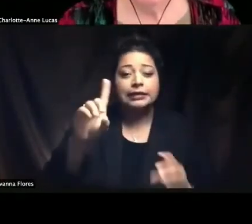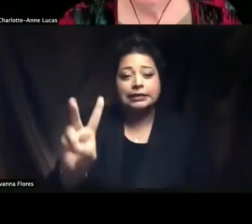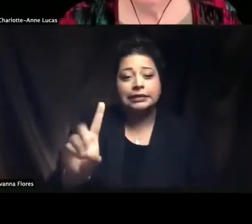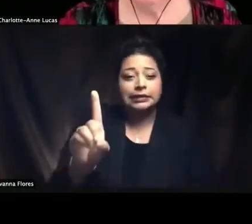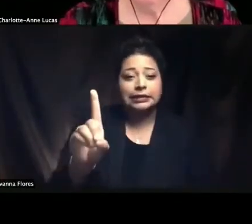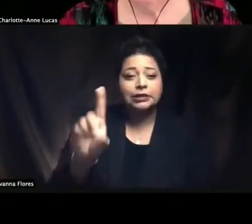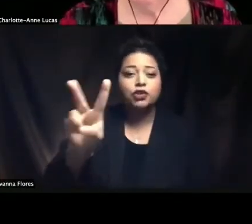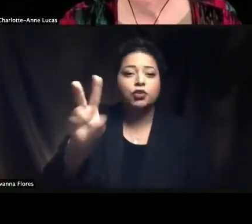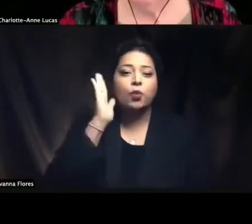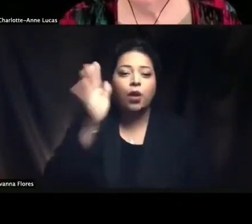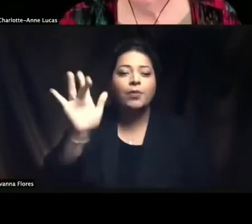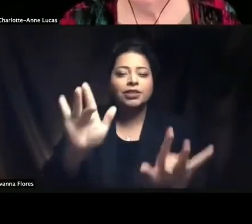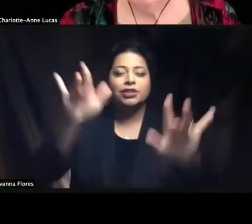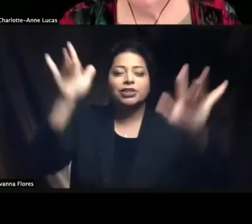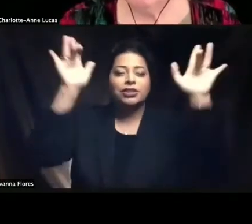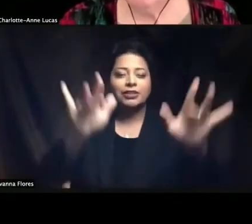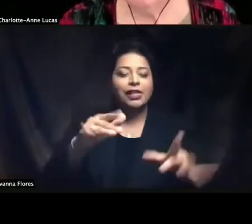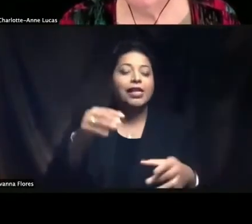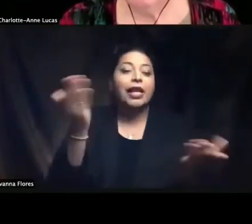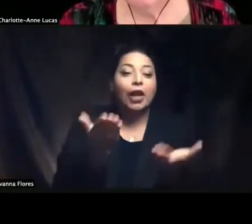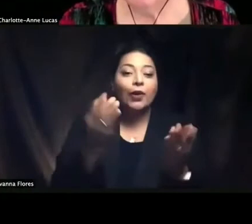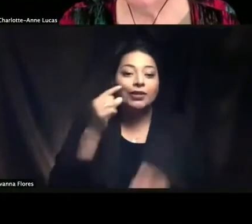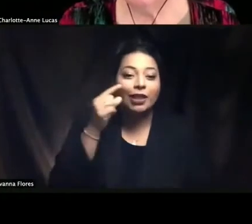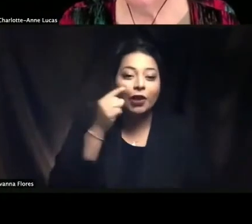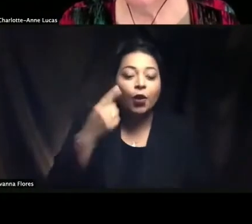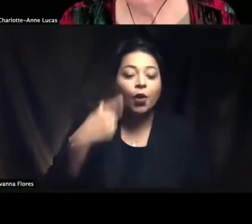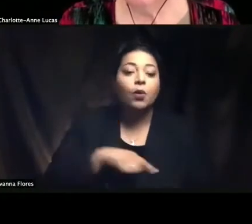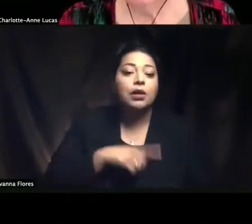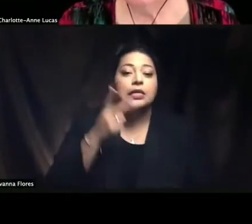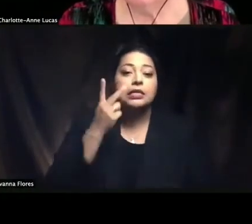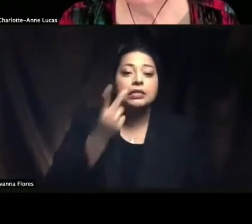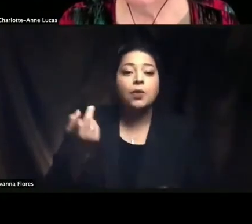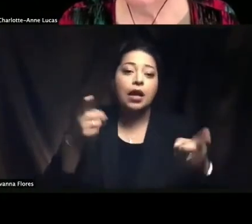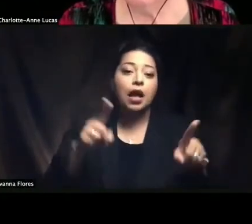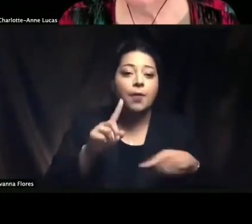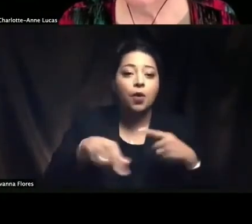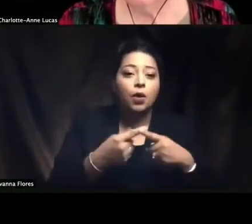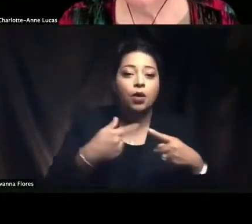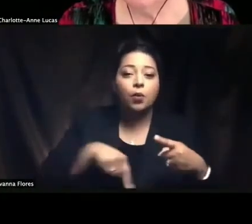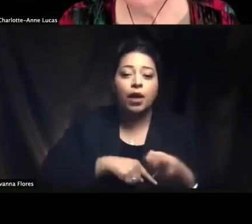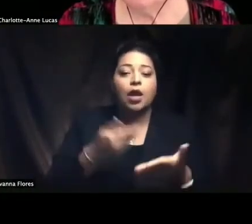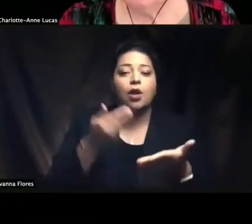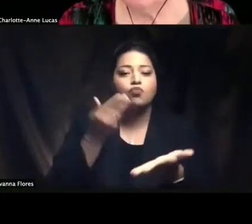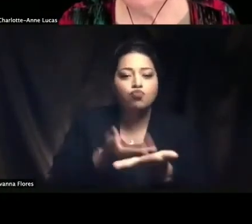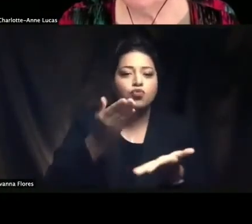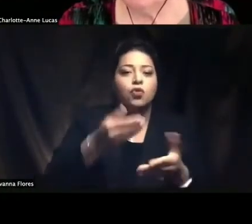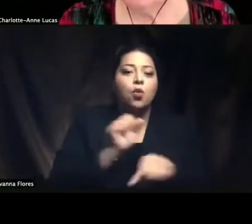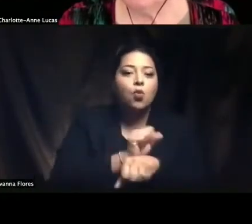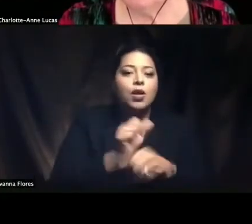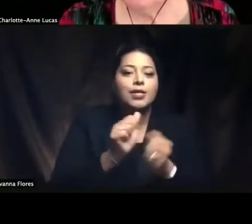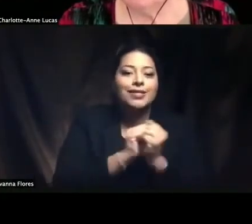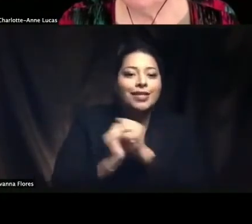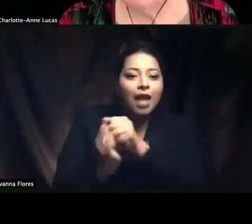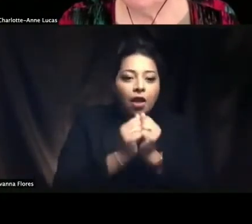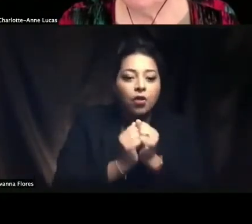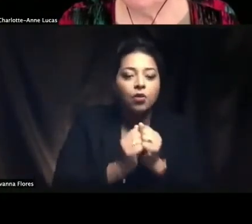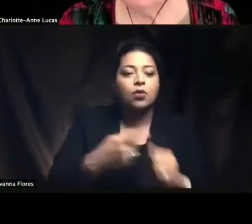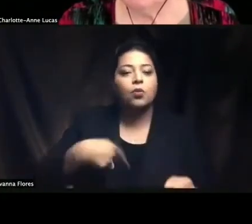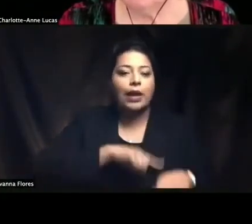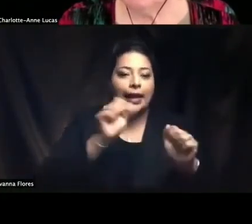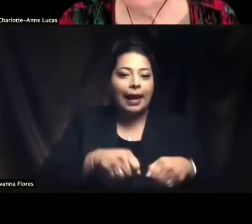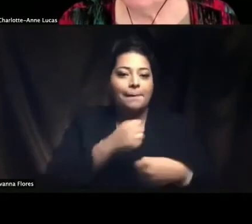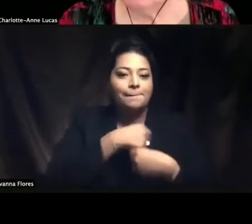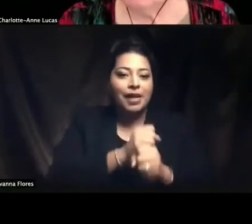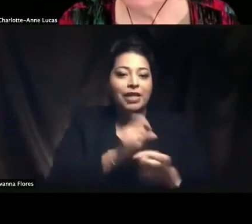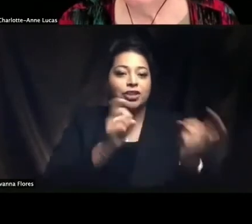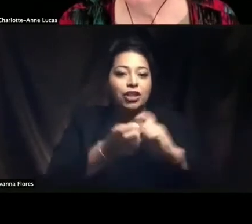the shining light of the city of San Antonio. We have seen what happens when we move in consistency together. We've seen the changes that we make together, and